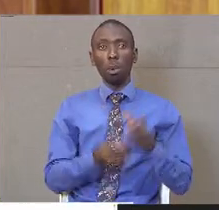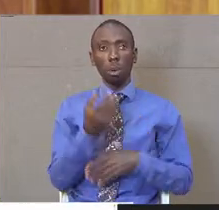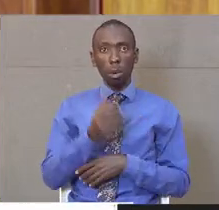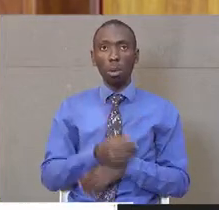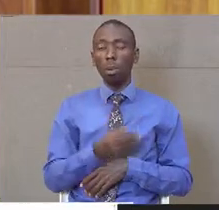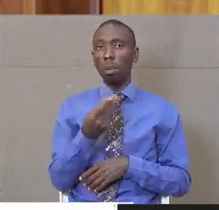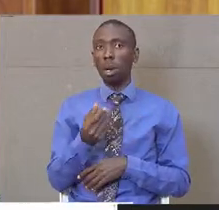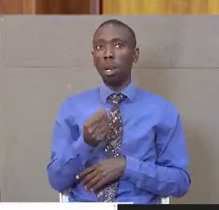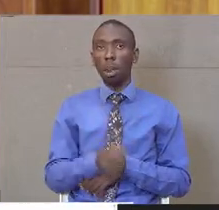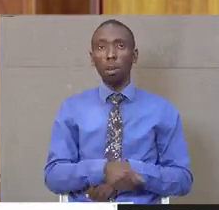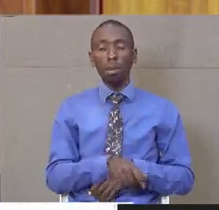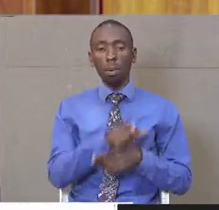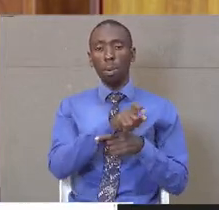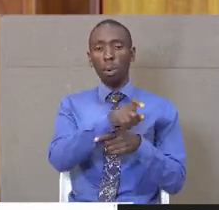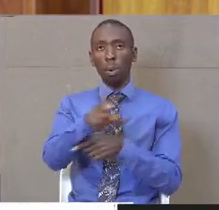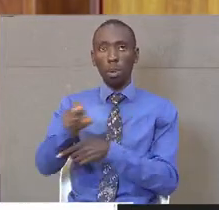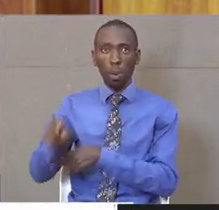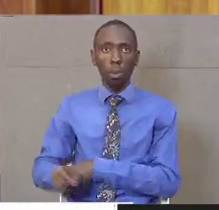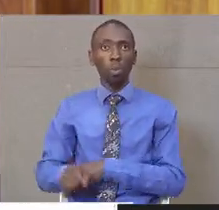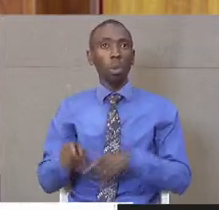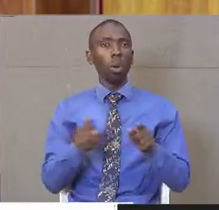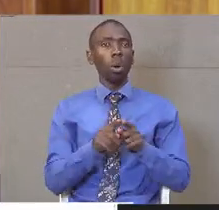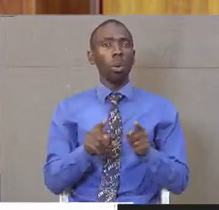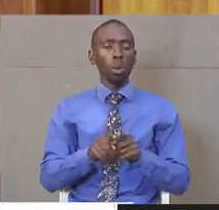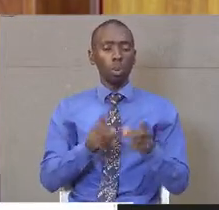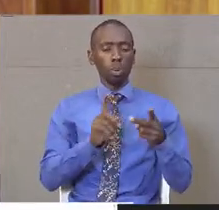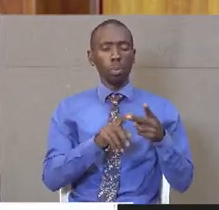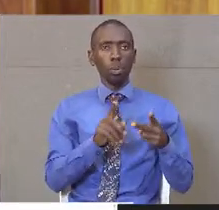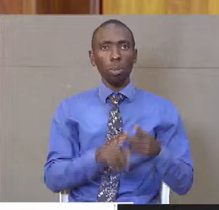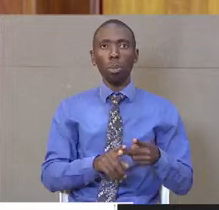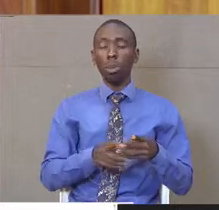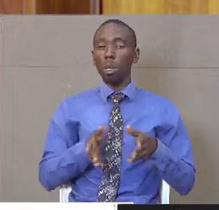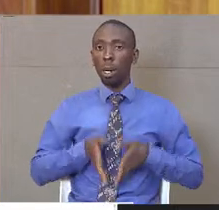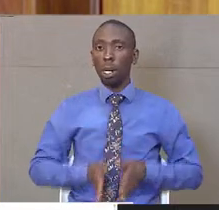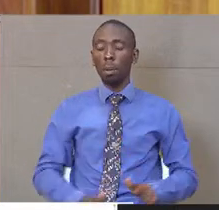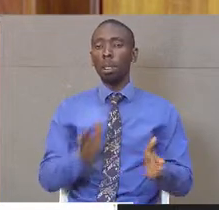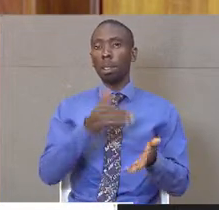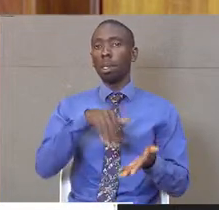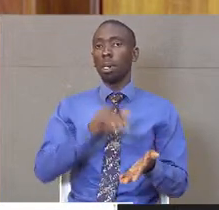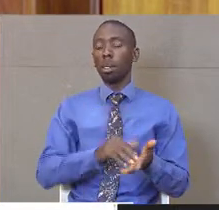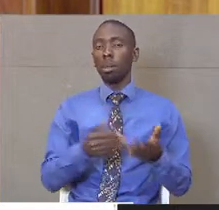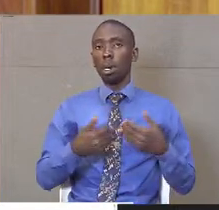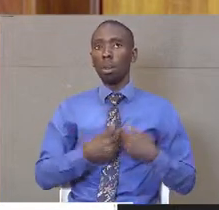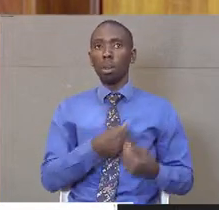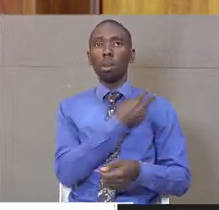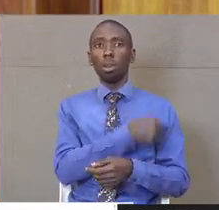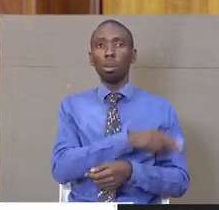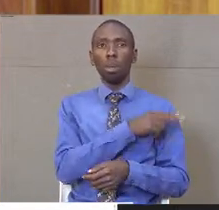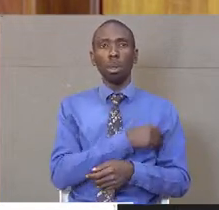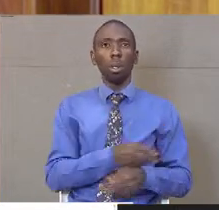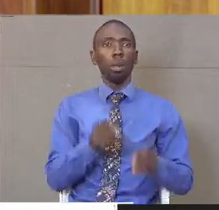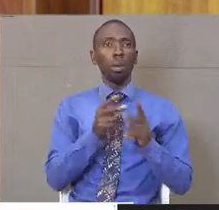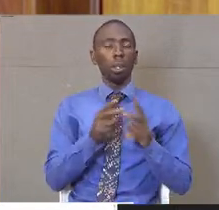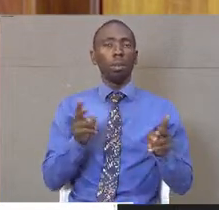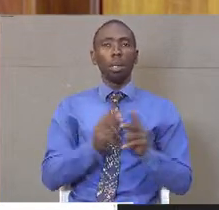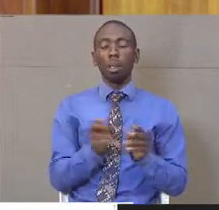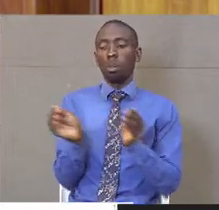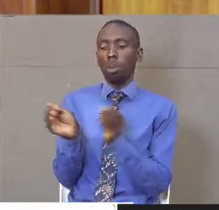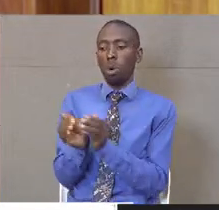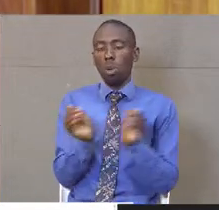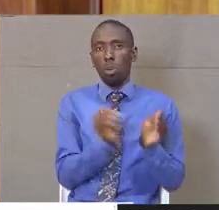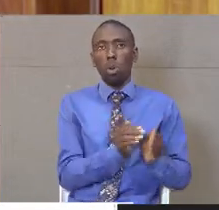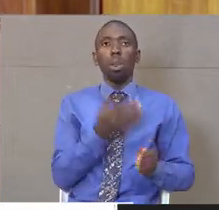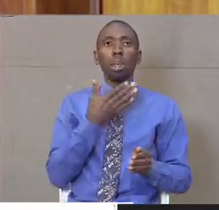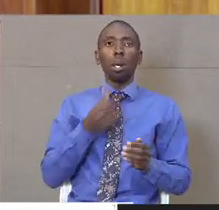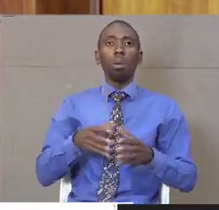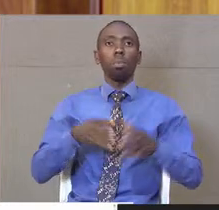fumigation. Then secondly, the labor suits that we have in most of the referral hospitals are now very small. They need expansion. Because we have moved